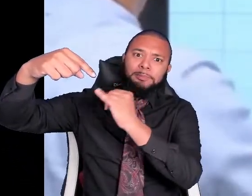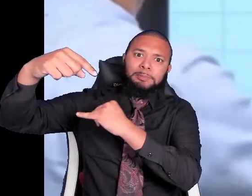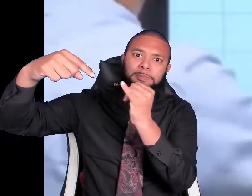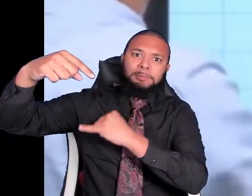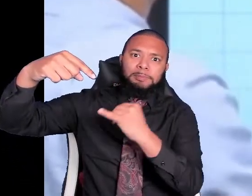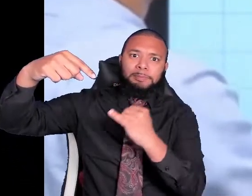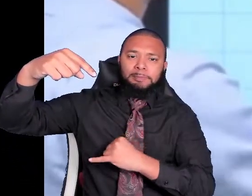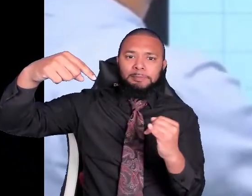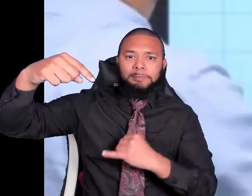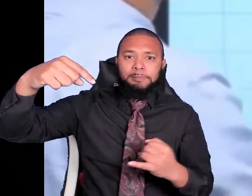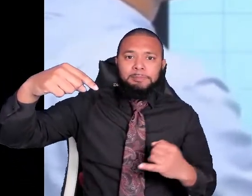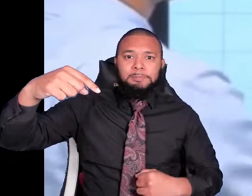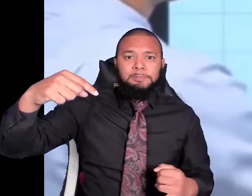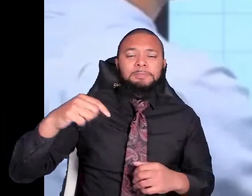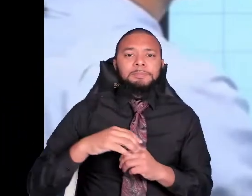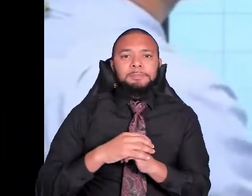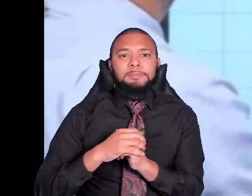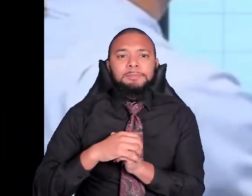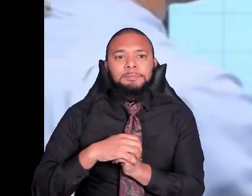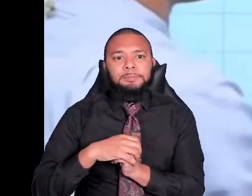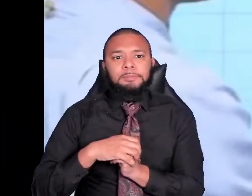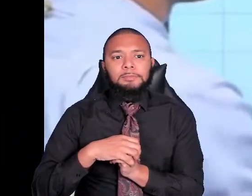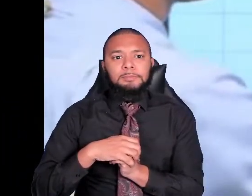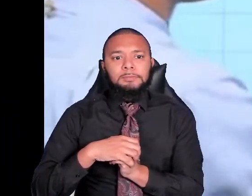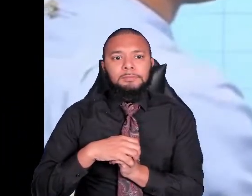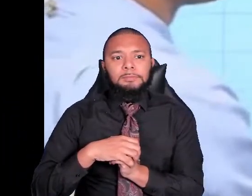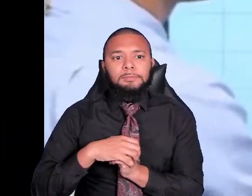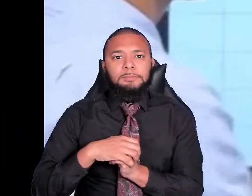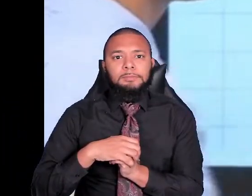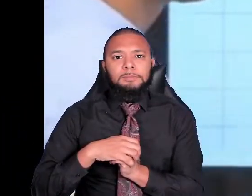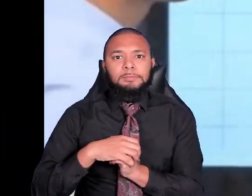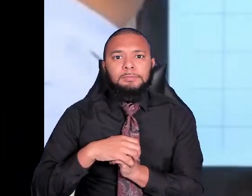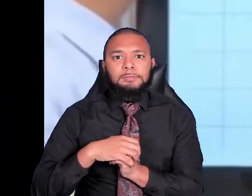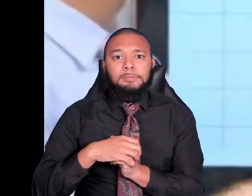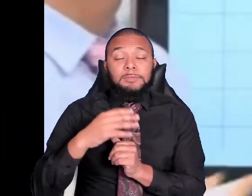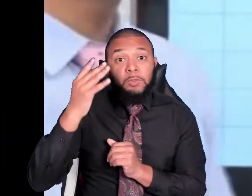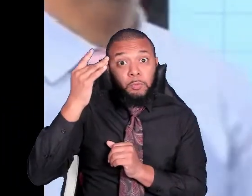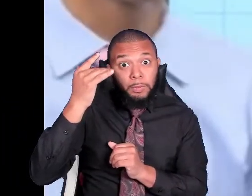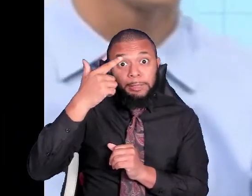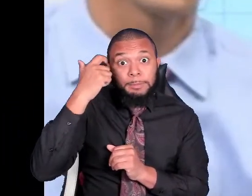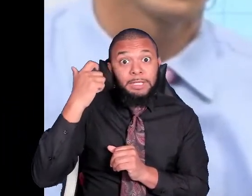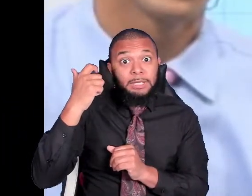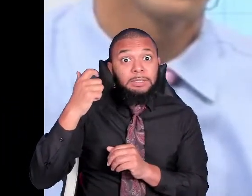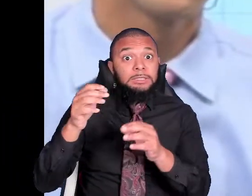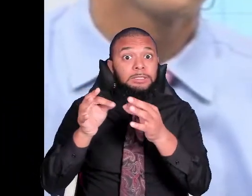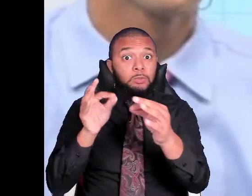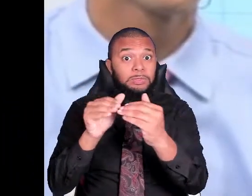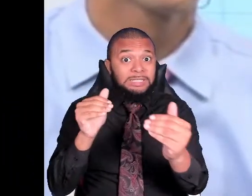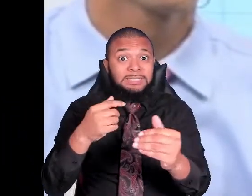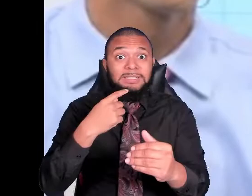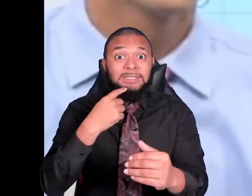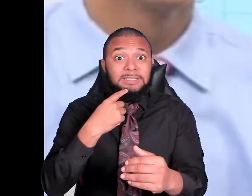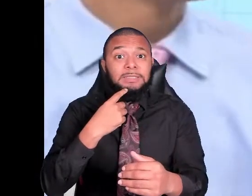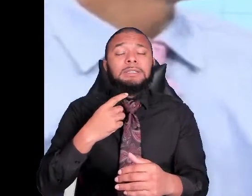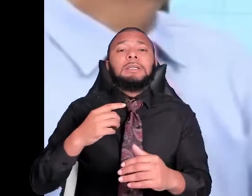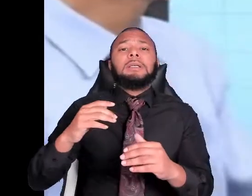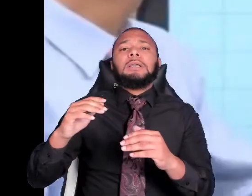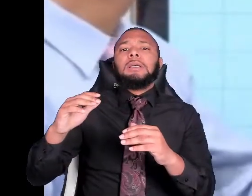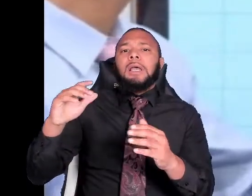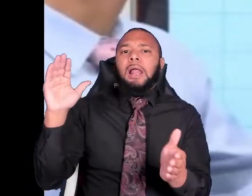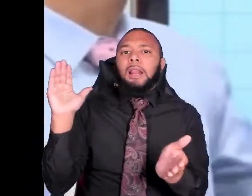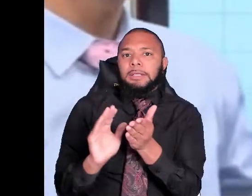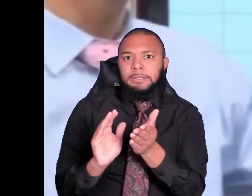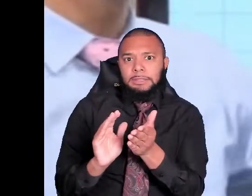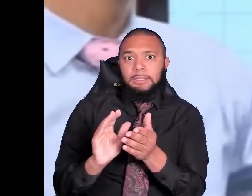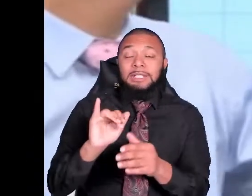We'll just shade under this line because it said less than. If it